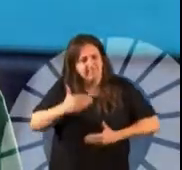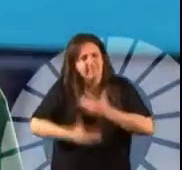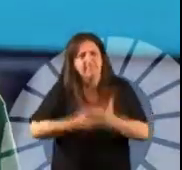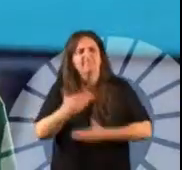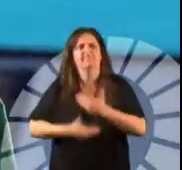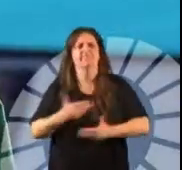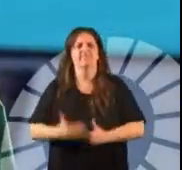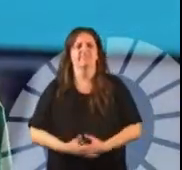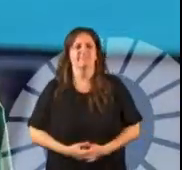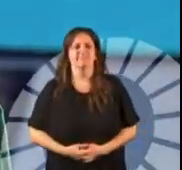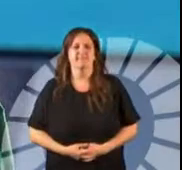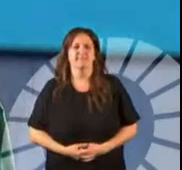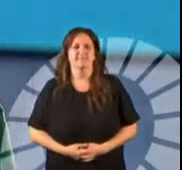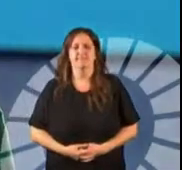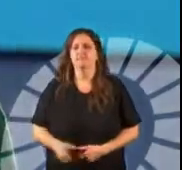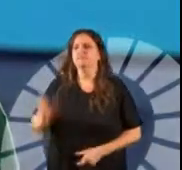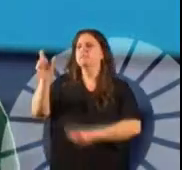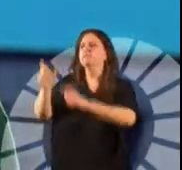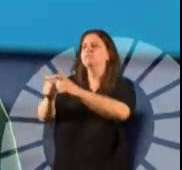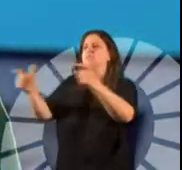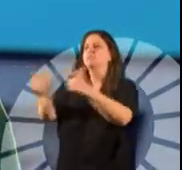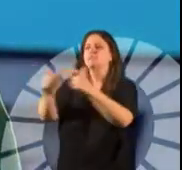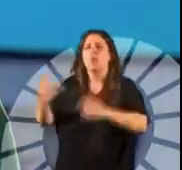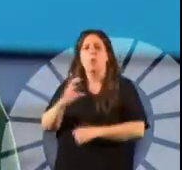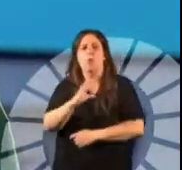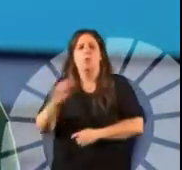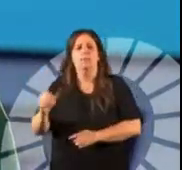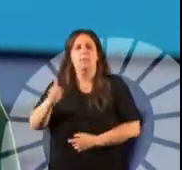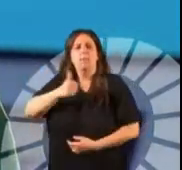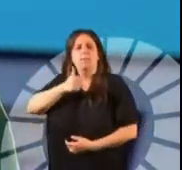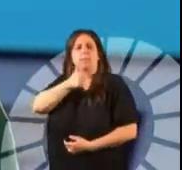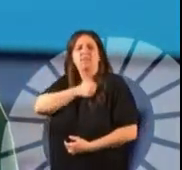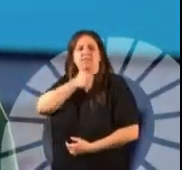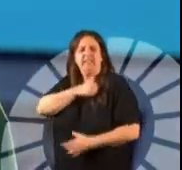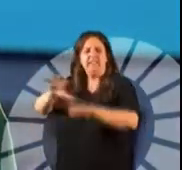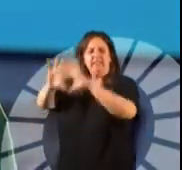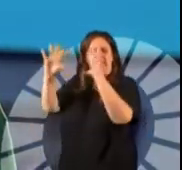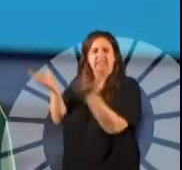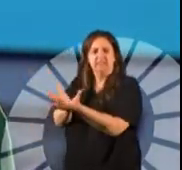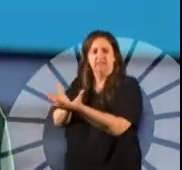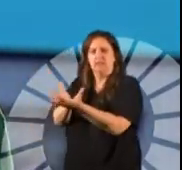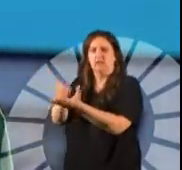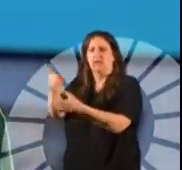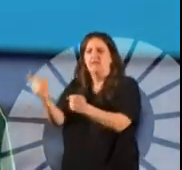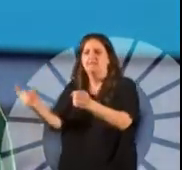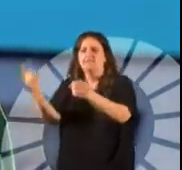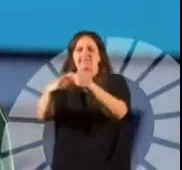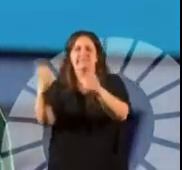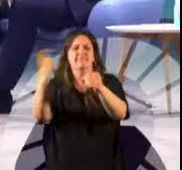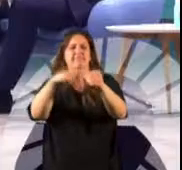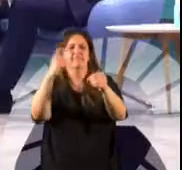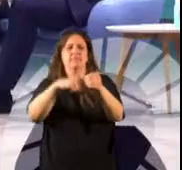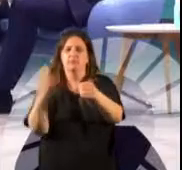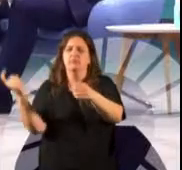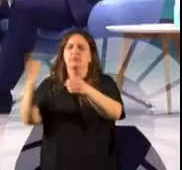our member states have put their foot forward. So we now have